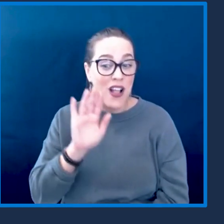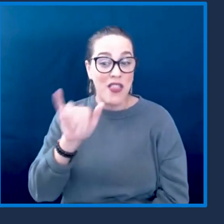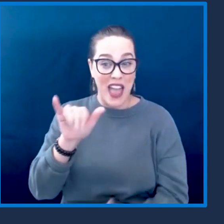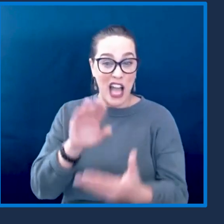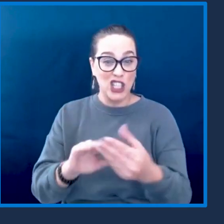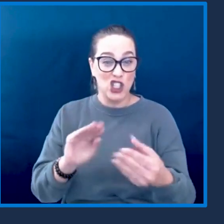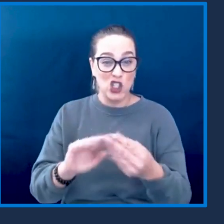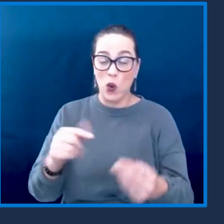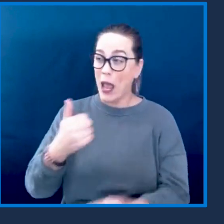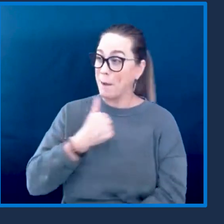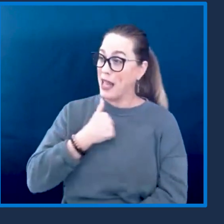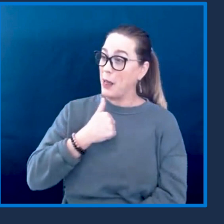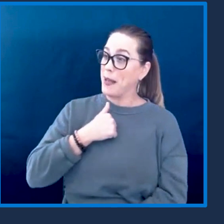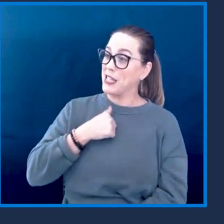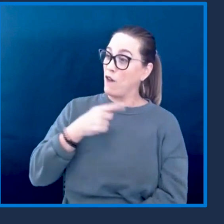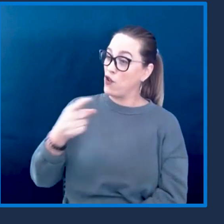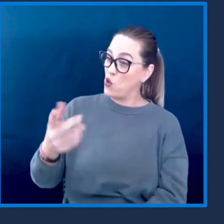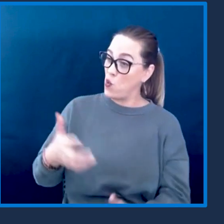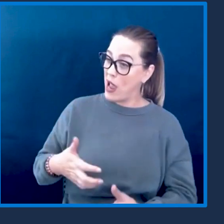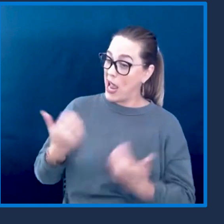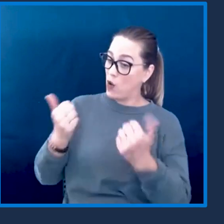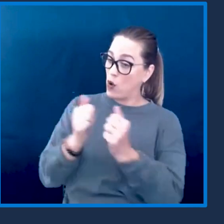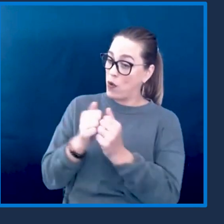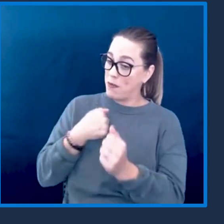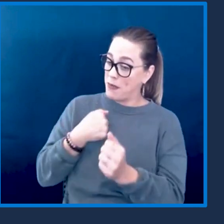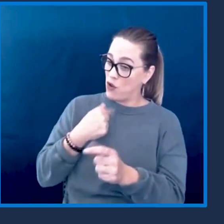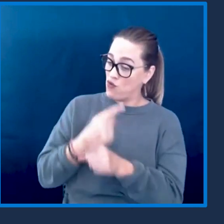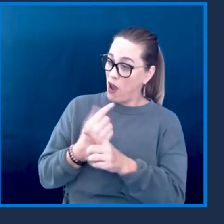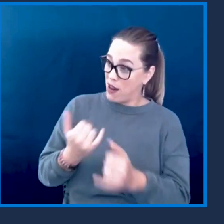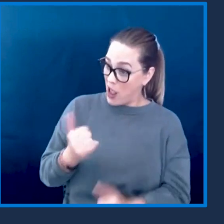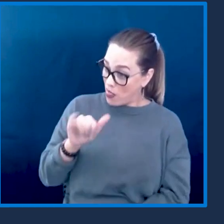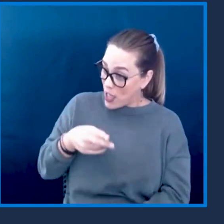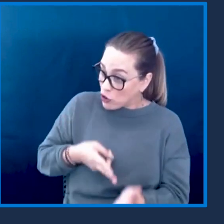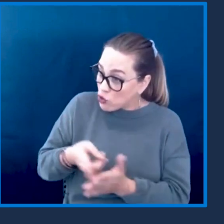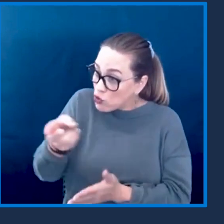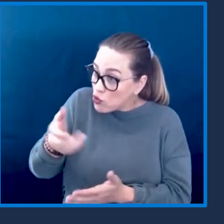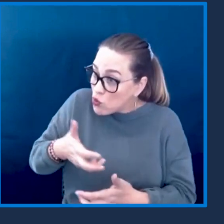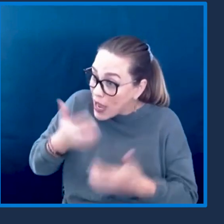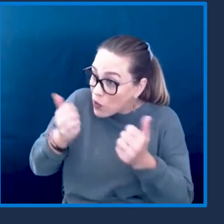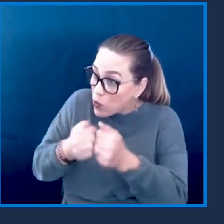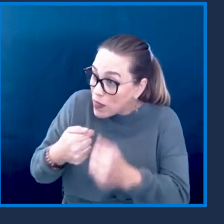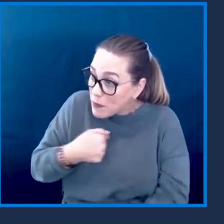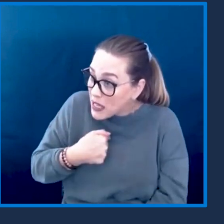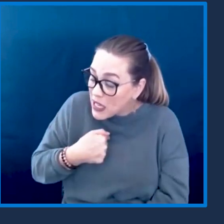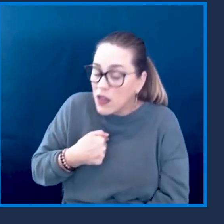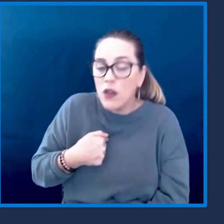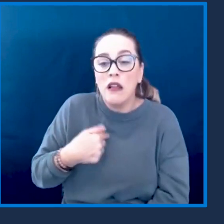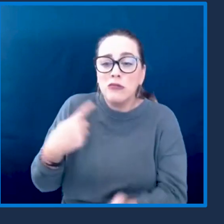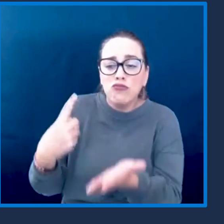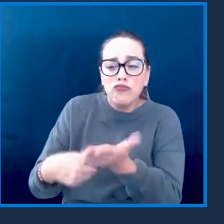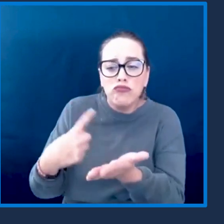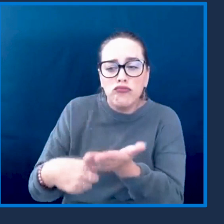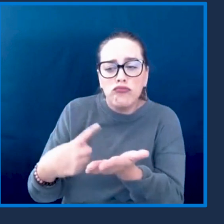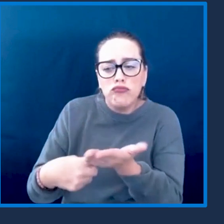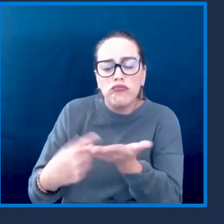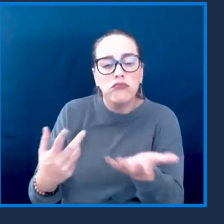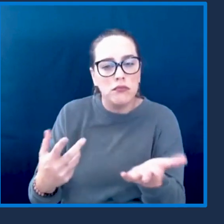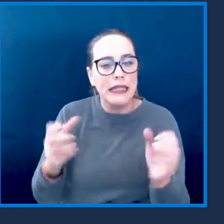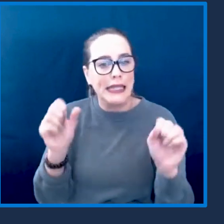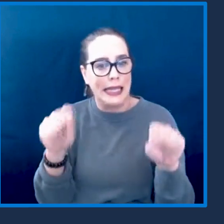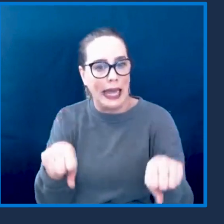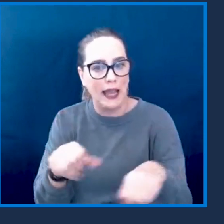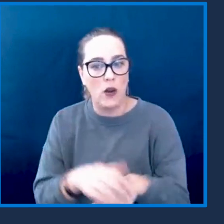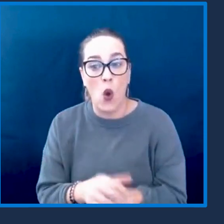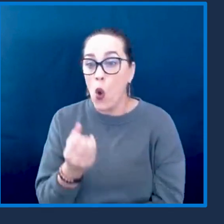angry with me right now. Is that true? Are you angry? Let's talk about it. Or if you think they didn't